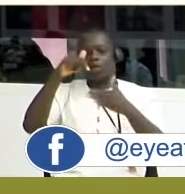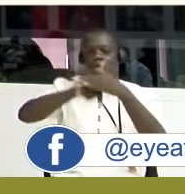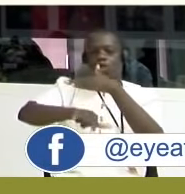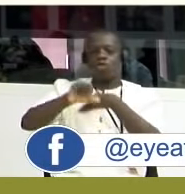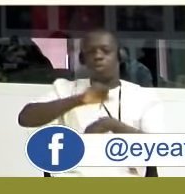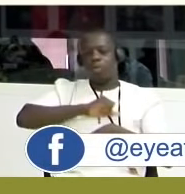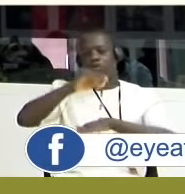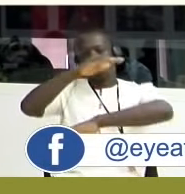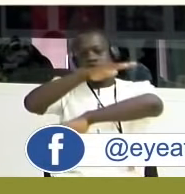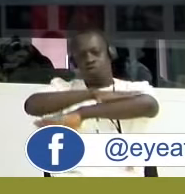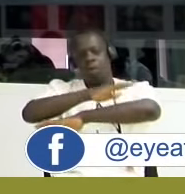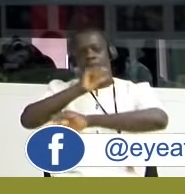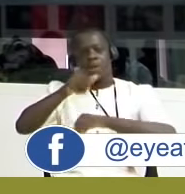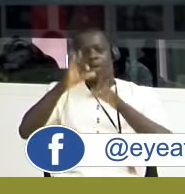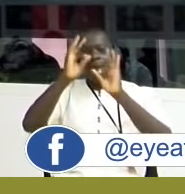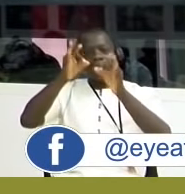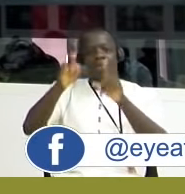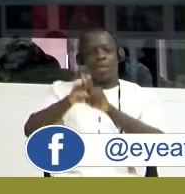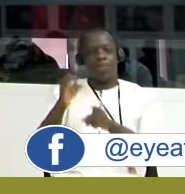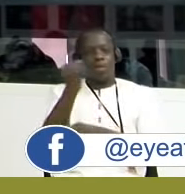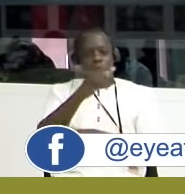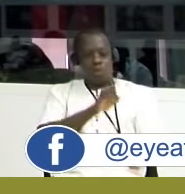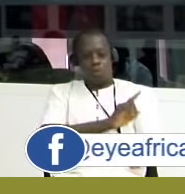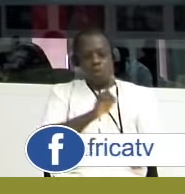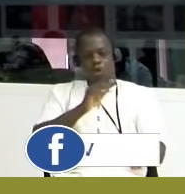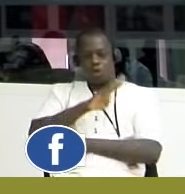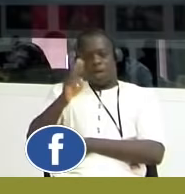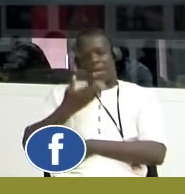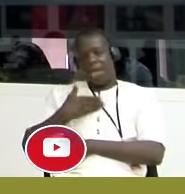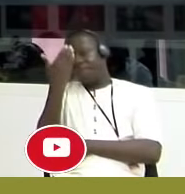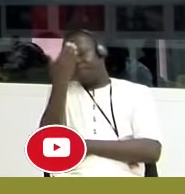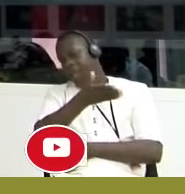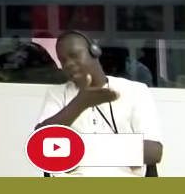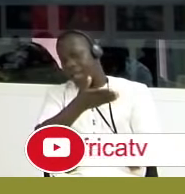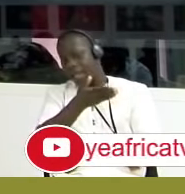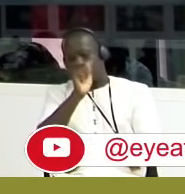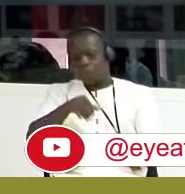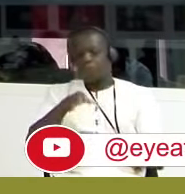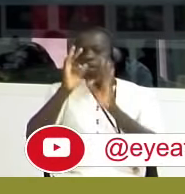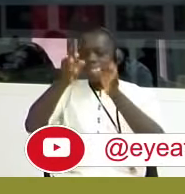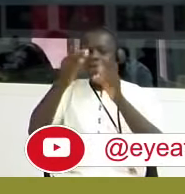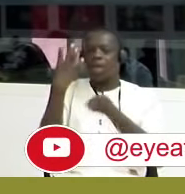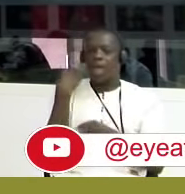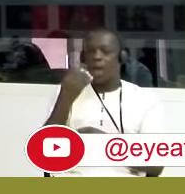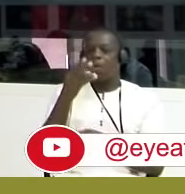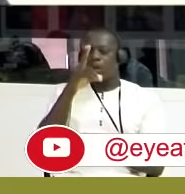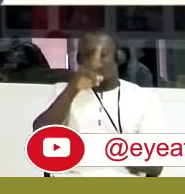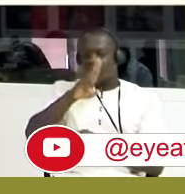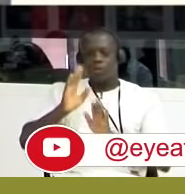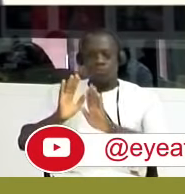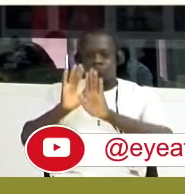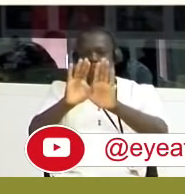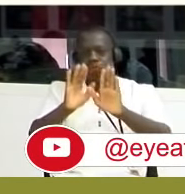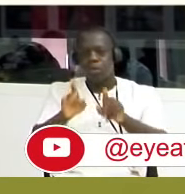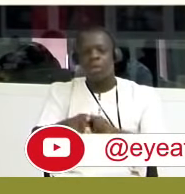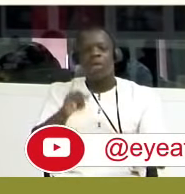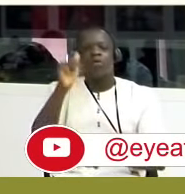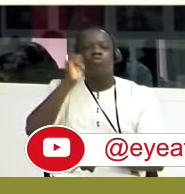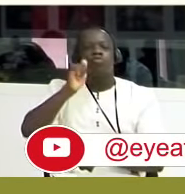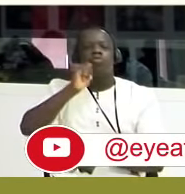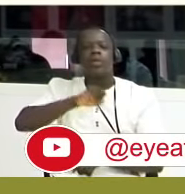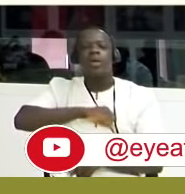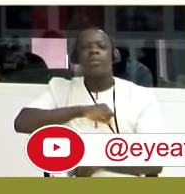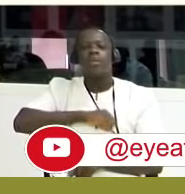can you mm-hmm. describe for us how they were trying to push them? To use their truncheons and the shields they